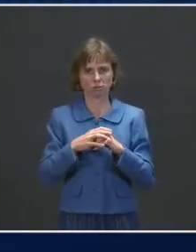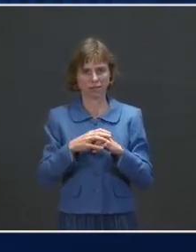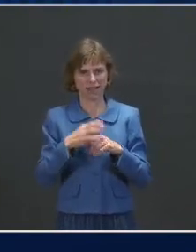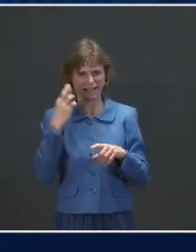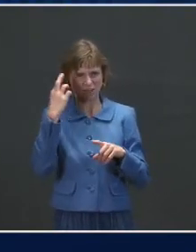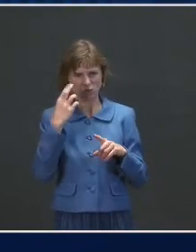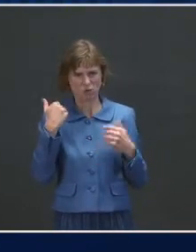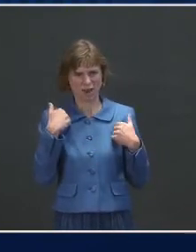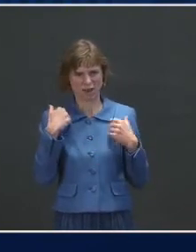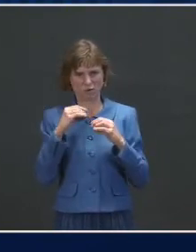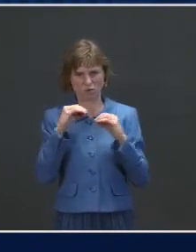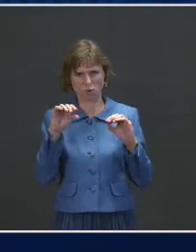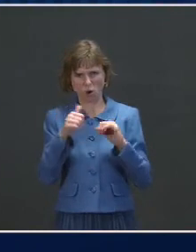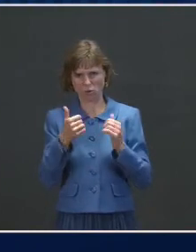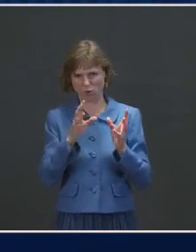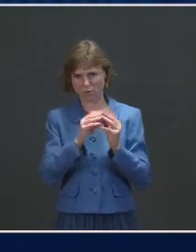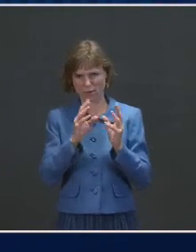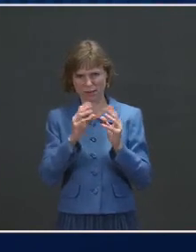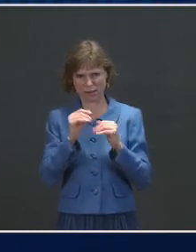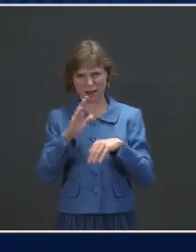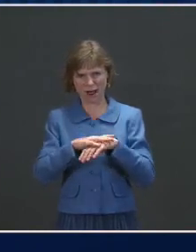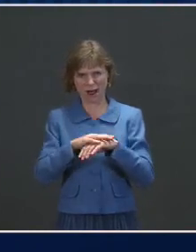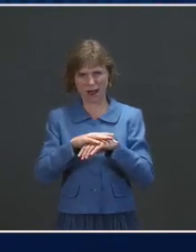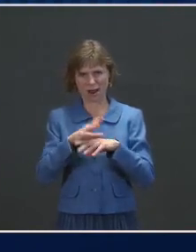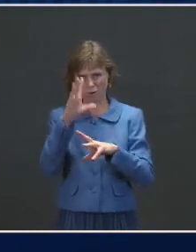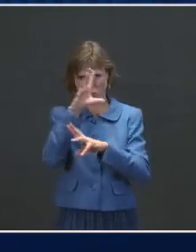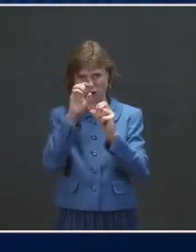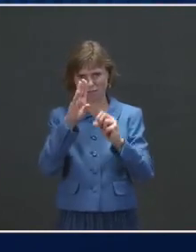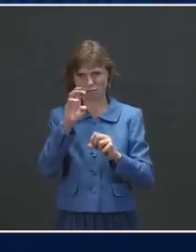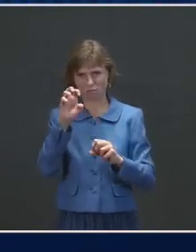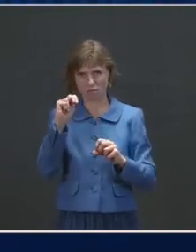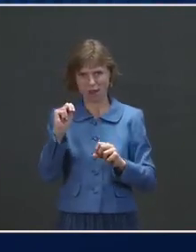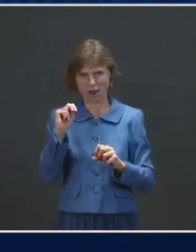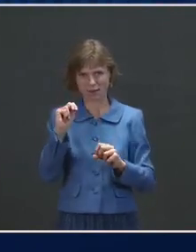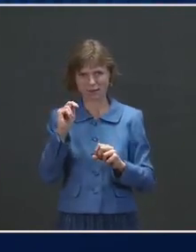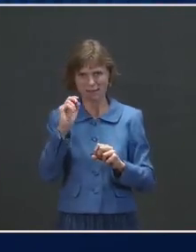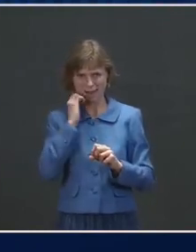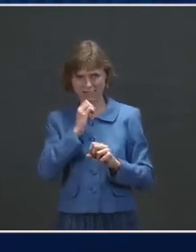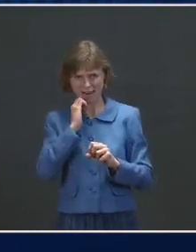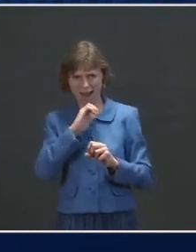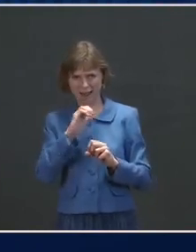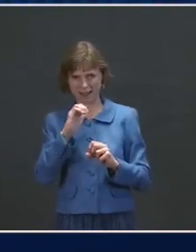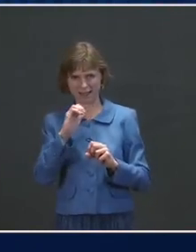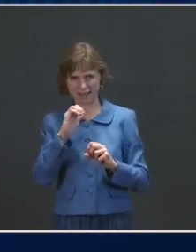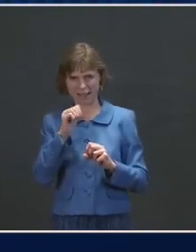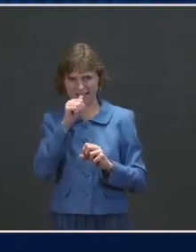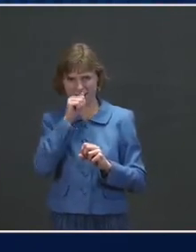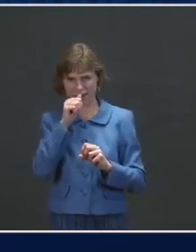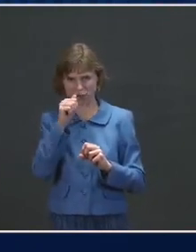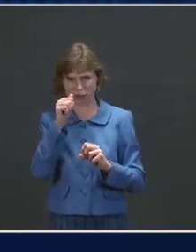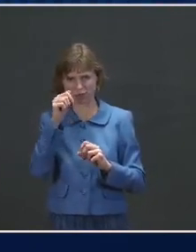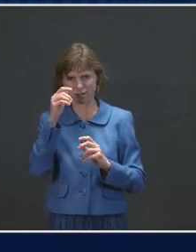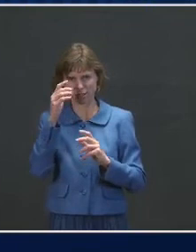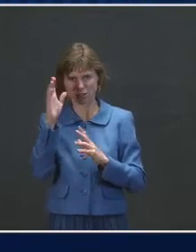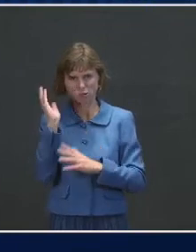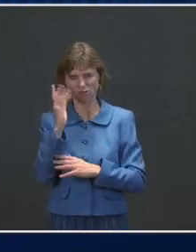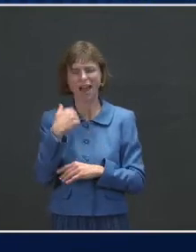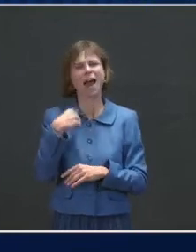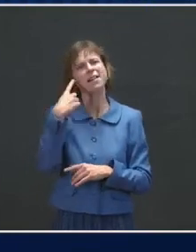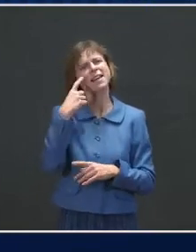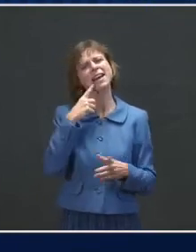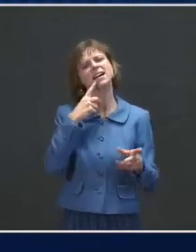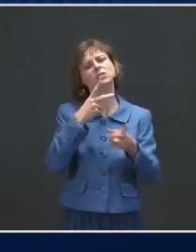longer leading President Biden's daily intelligence briefings? I believe he's overseeing the process